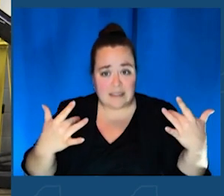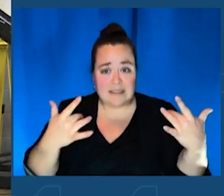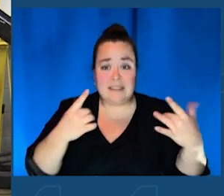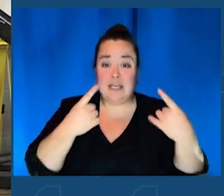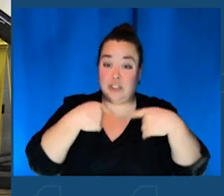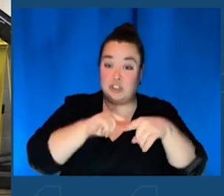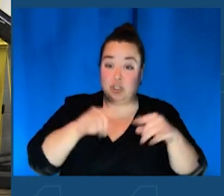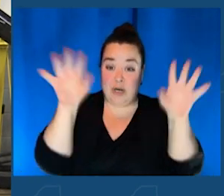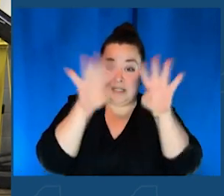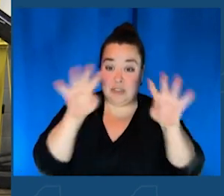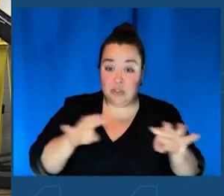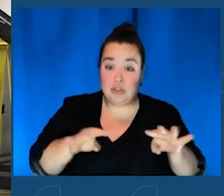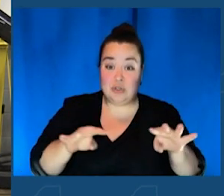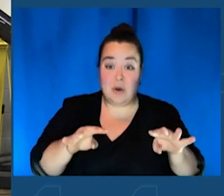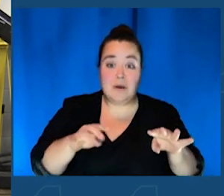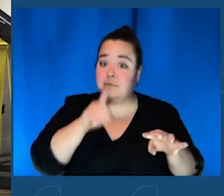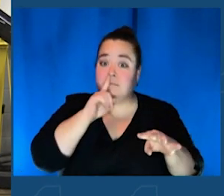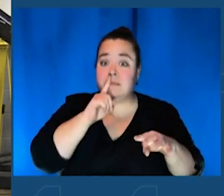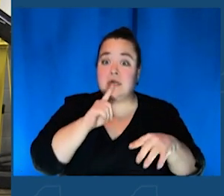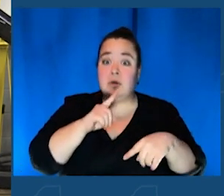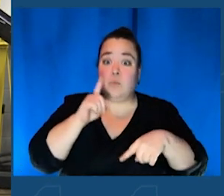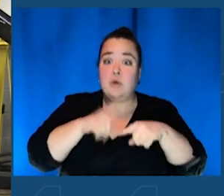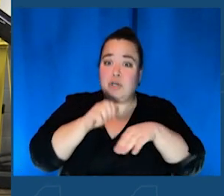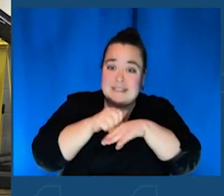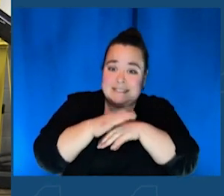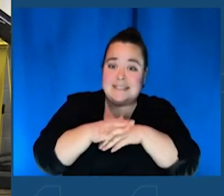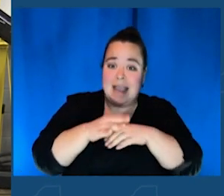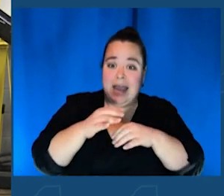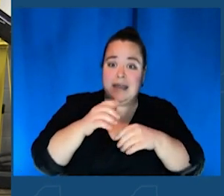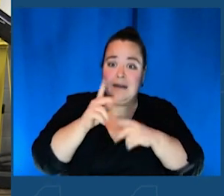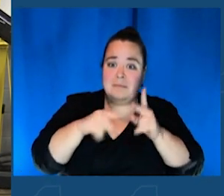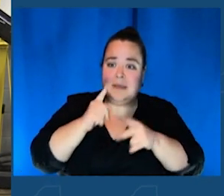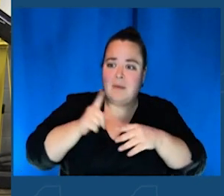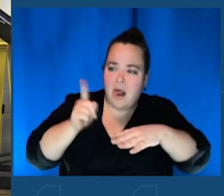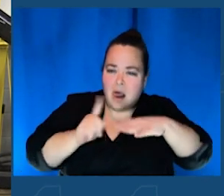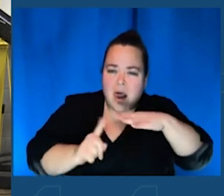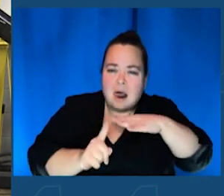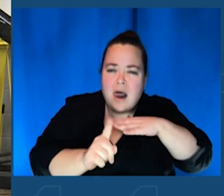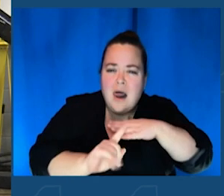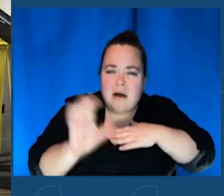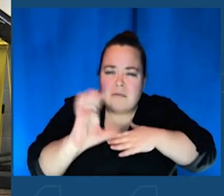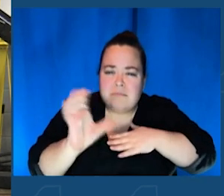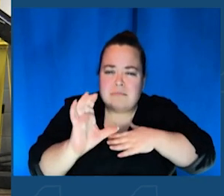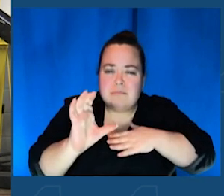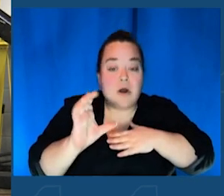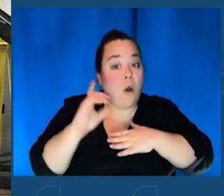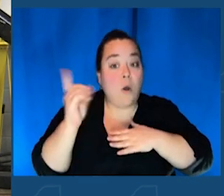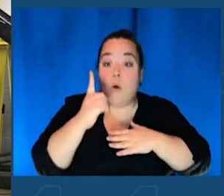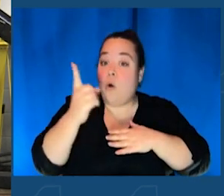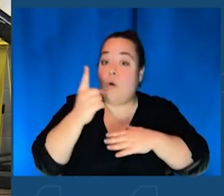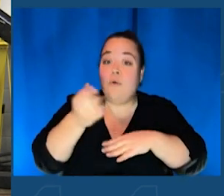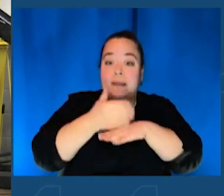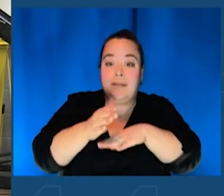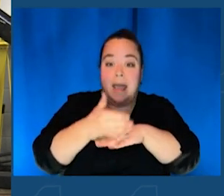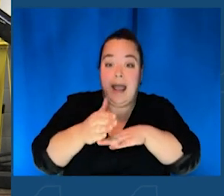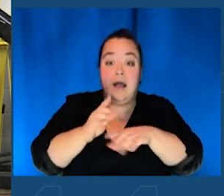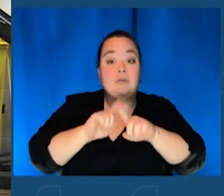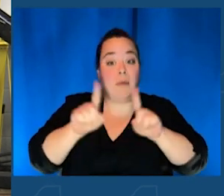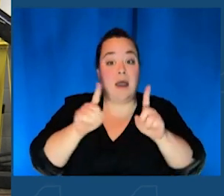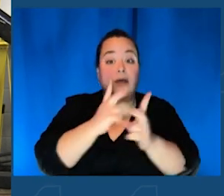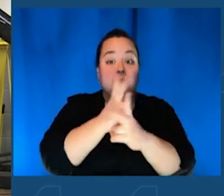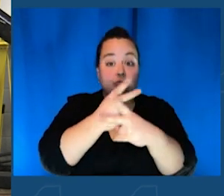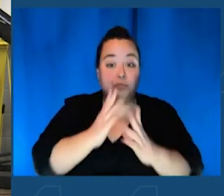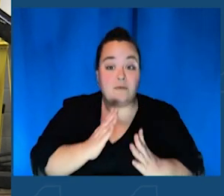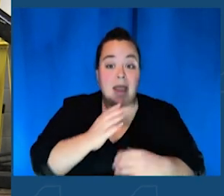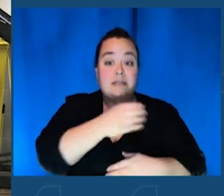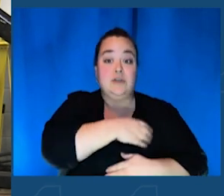not and could not send individuals into the teeth of the battle except for our plow crews. But it was the supervisors, the mayors, the